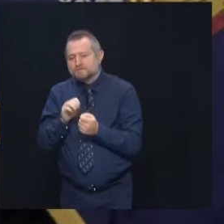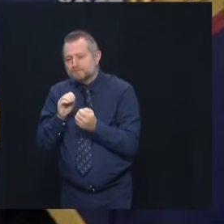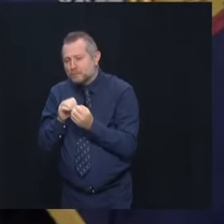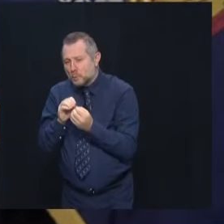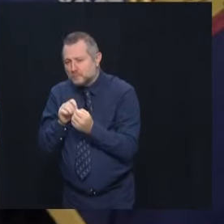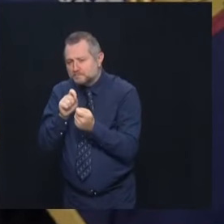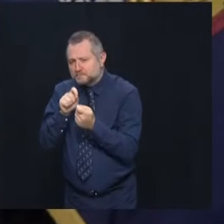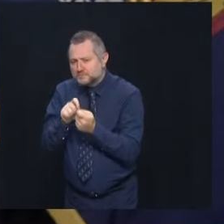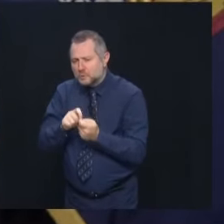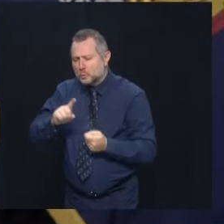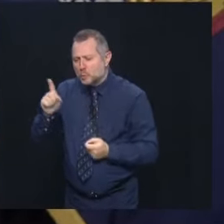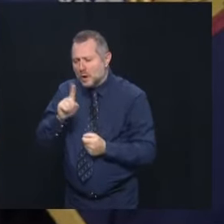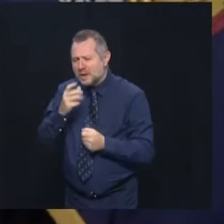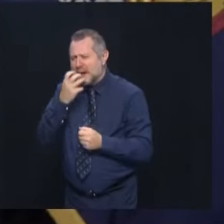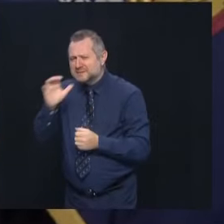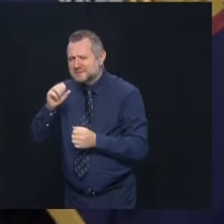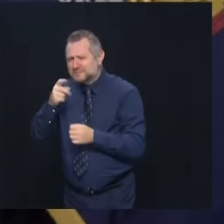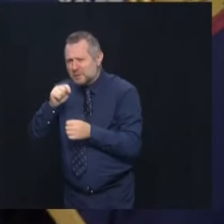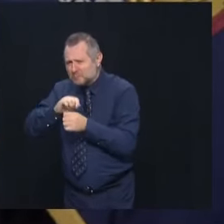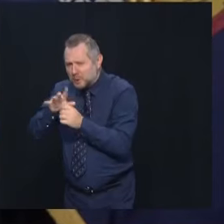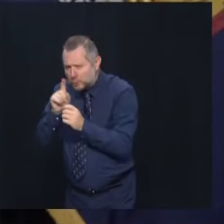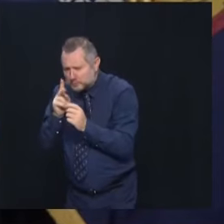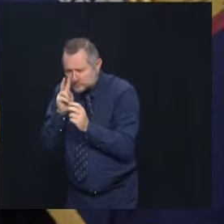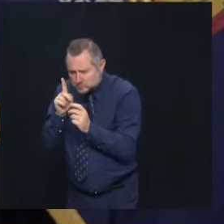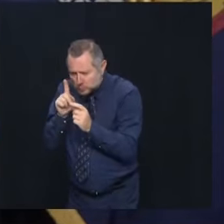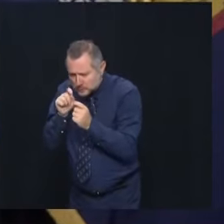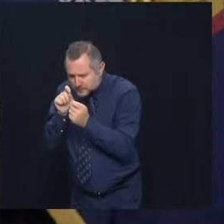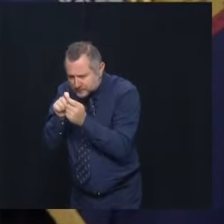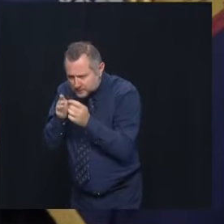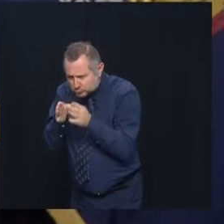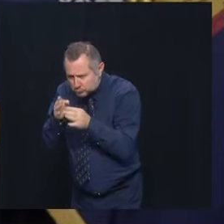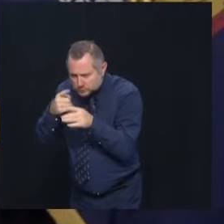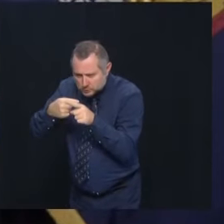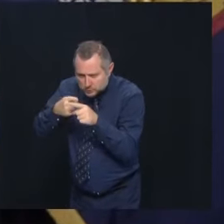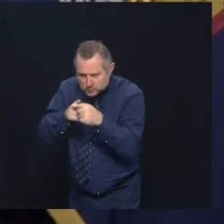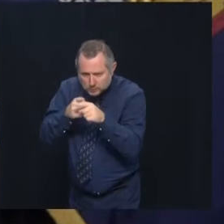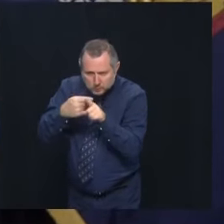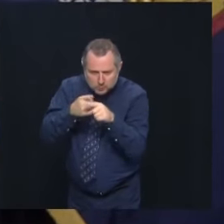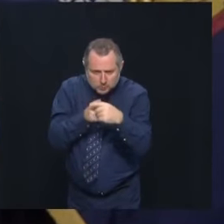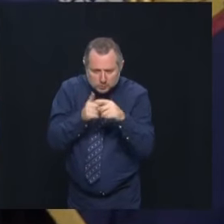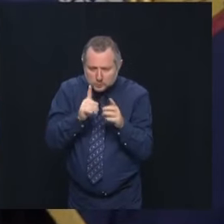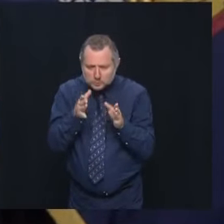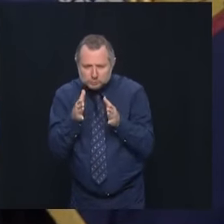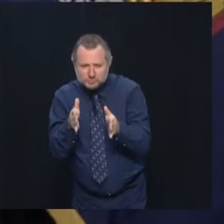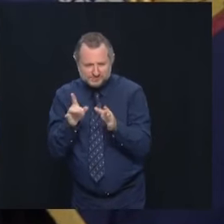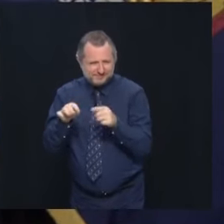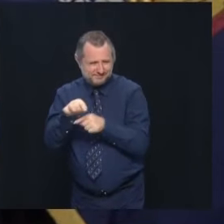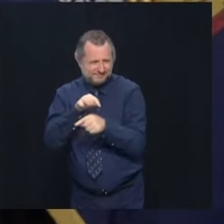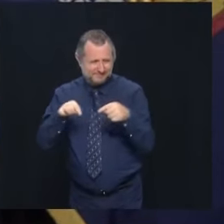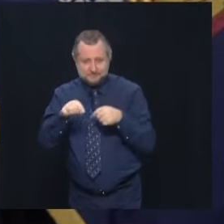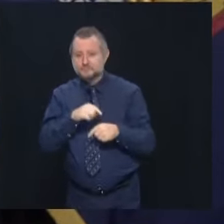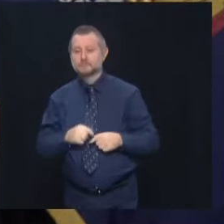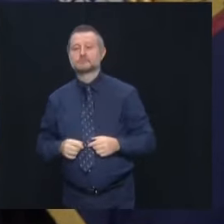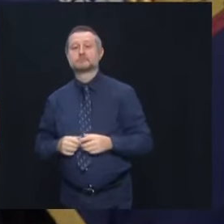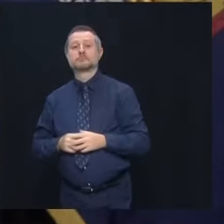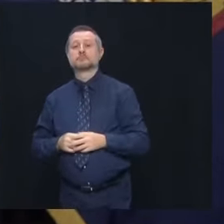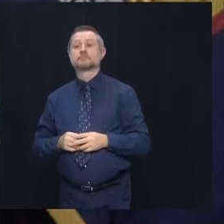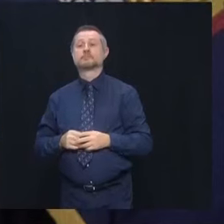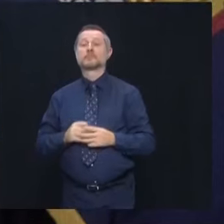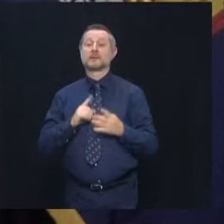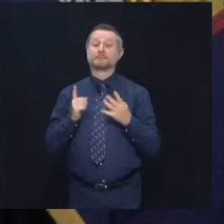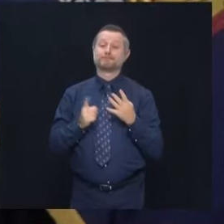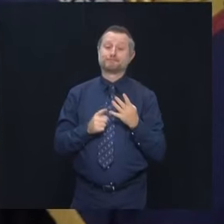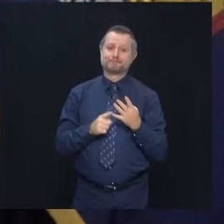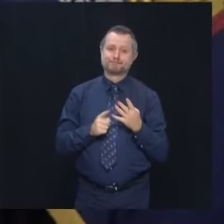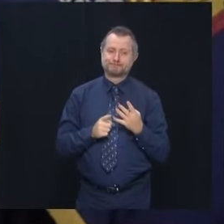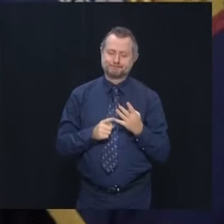boundaries, see what's in and see what's out, then put that out there. And